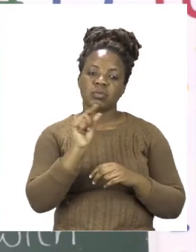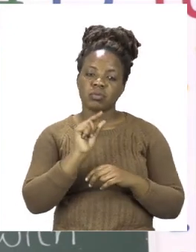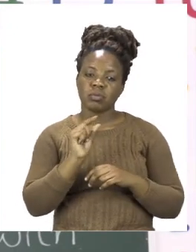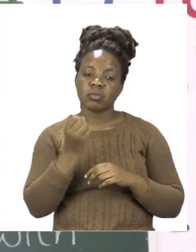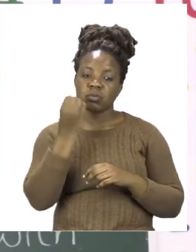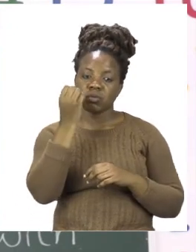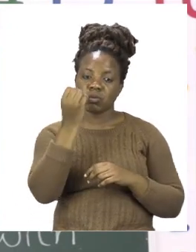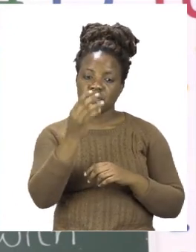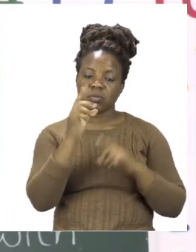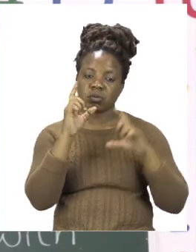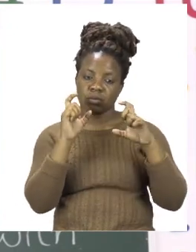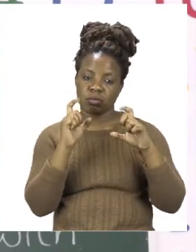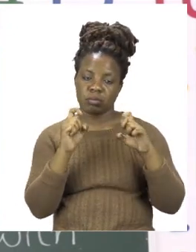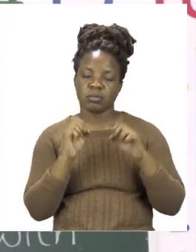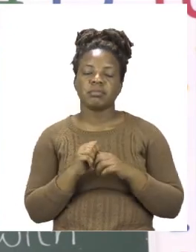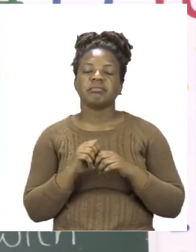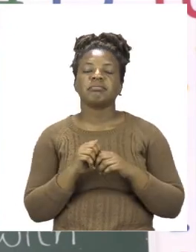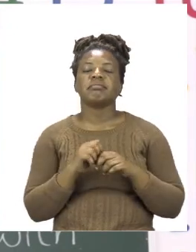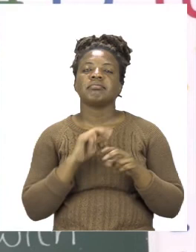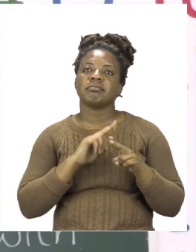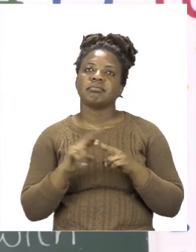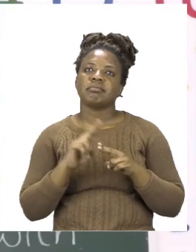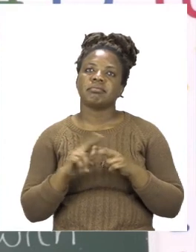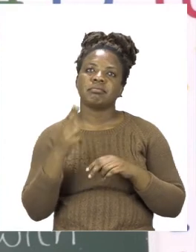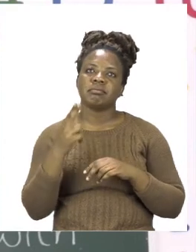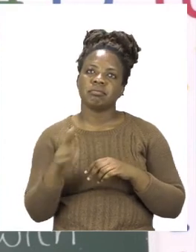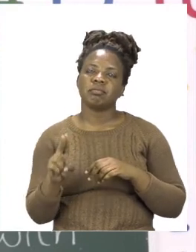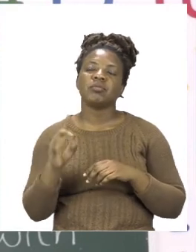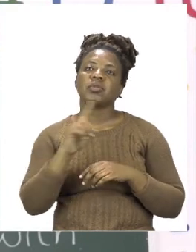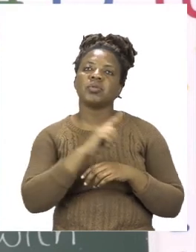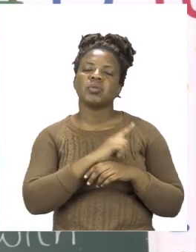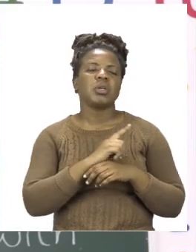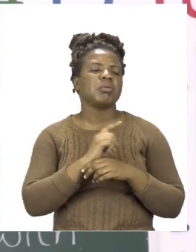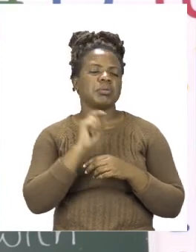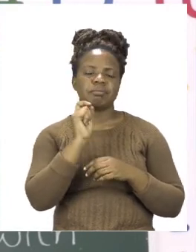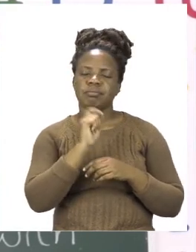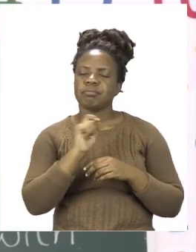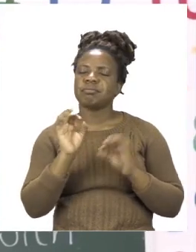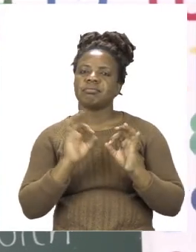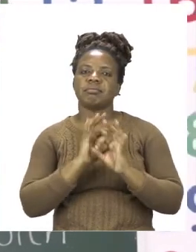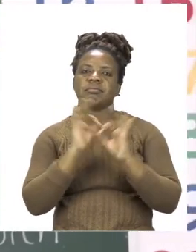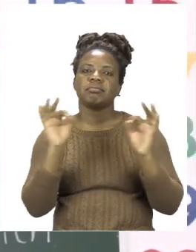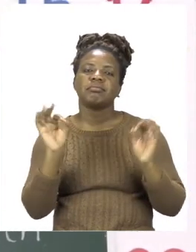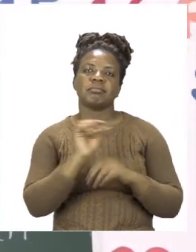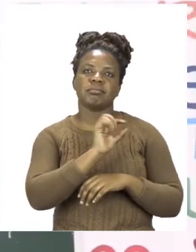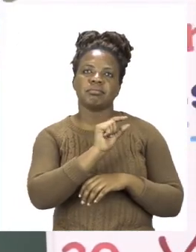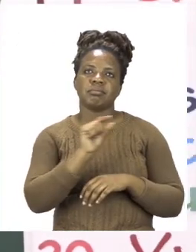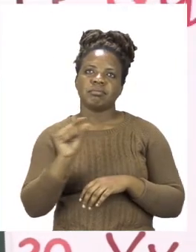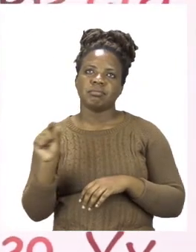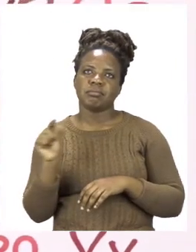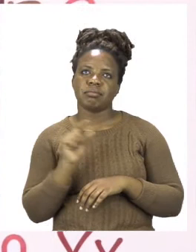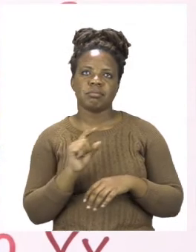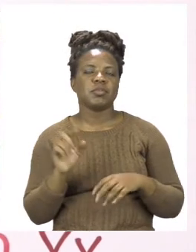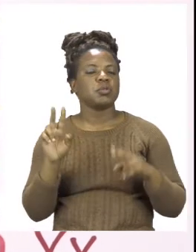as well. Take your time so that you make beautiful, creative sentences, and make sure you use all the